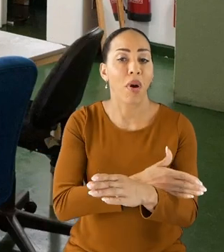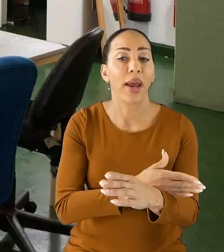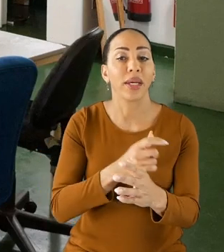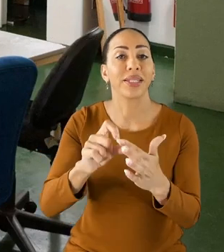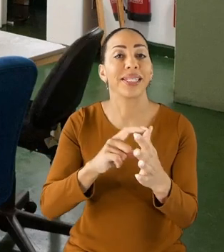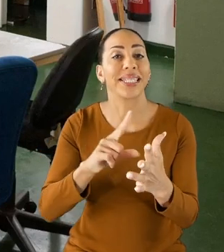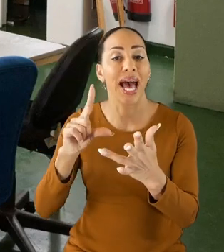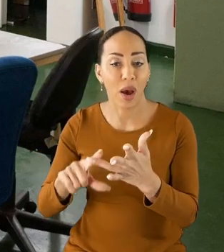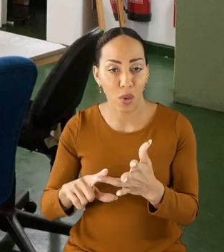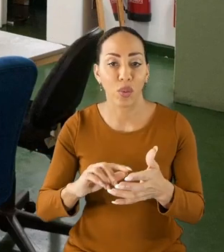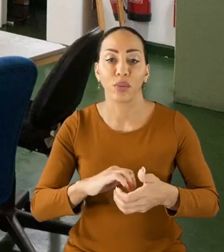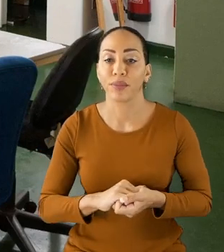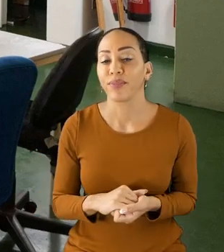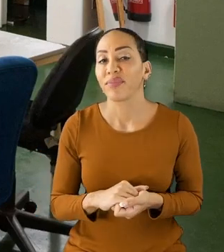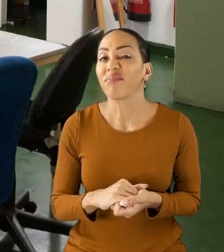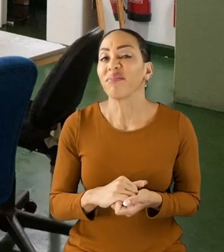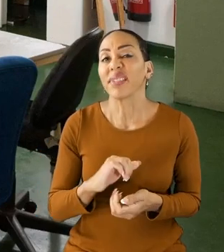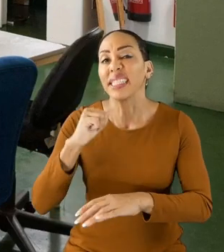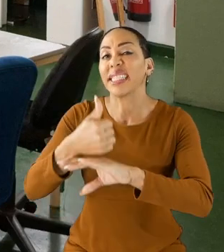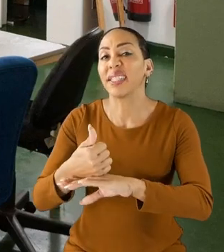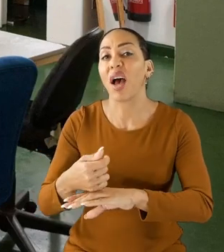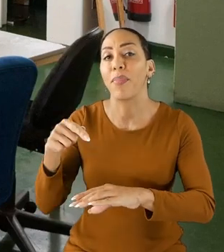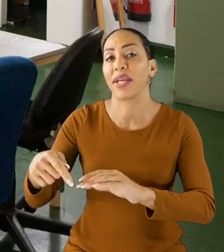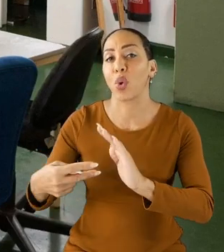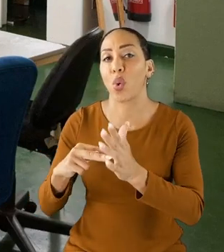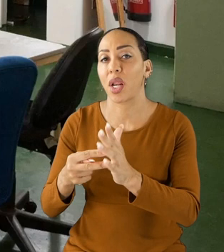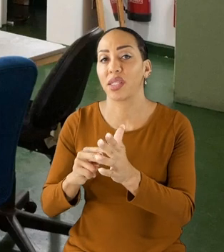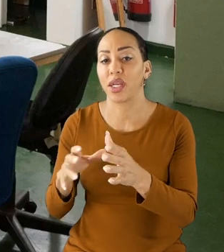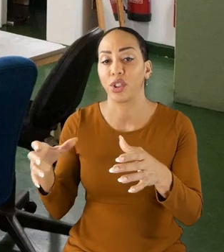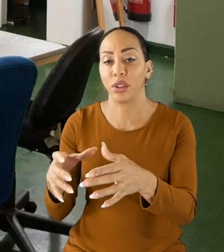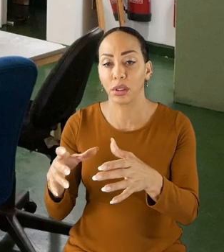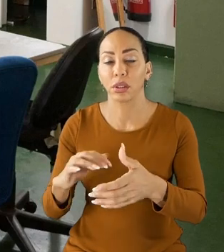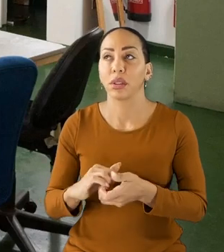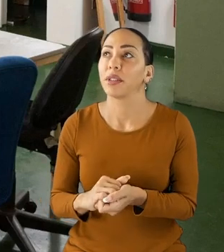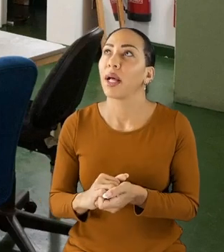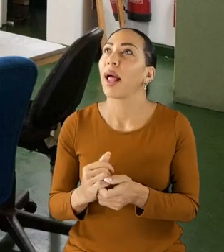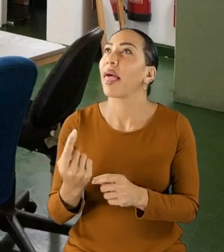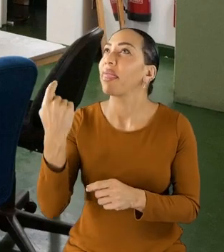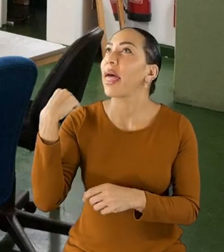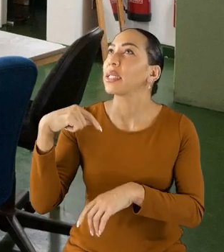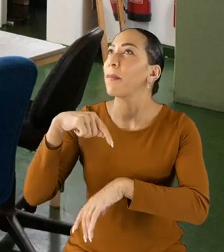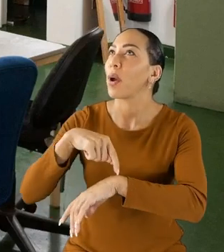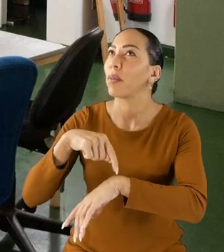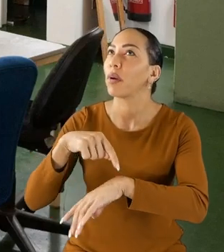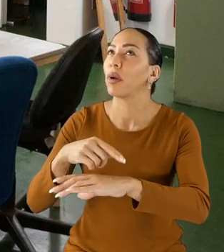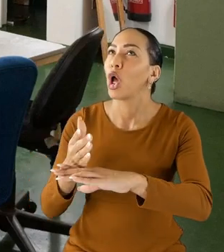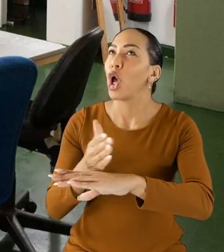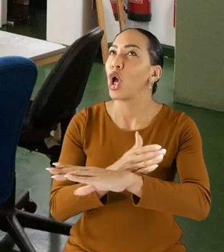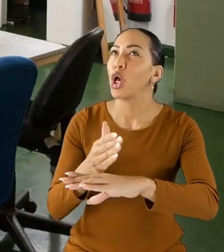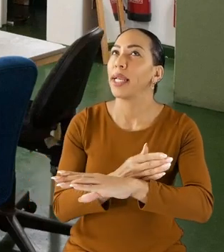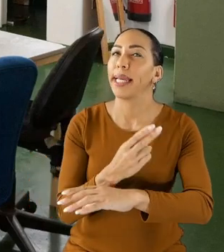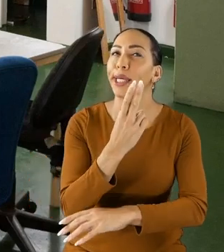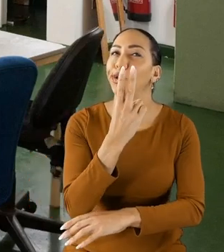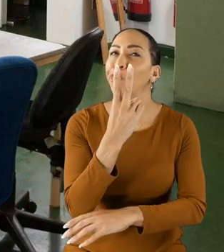to Disability Arts Online. And really the reason he set up Disability Arts Online was at that moment in the